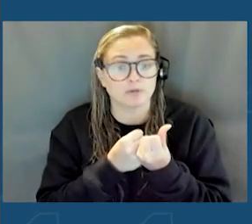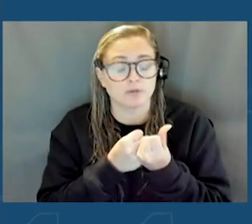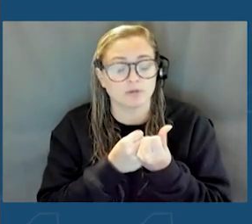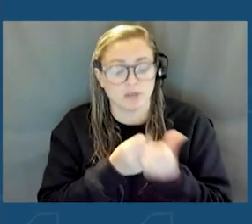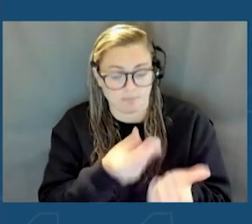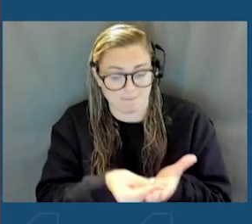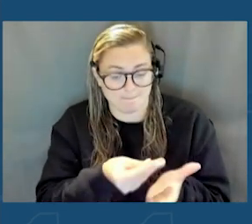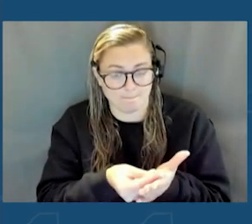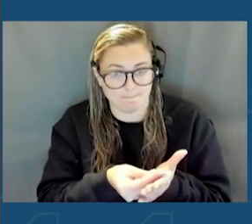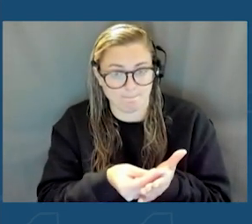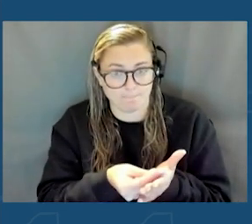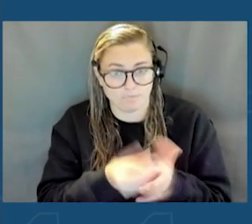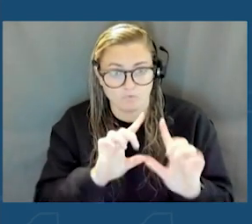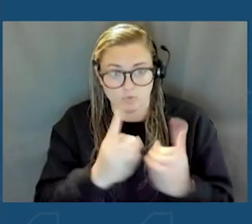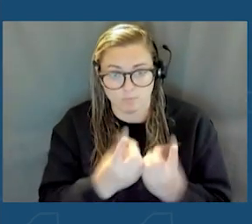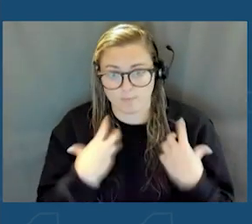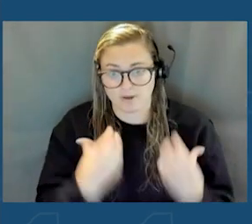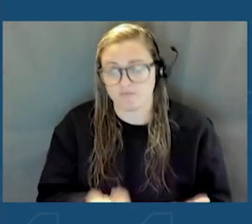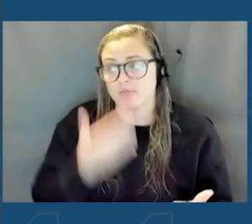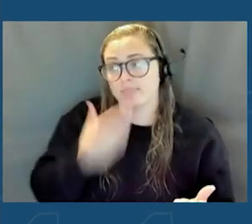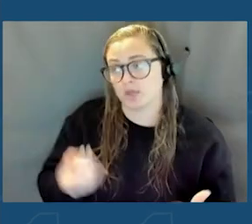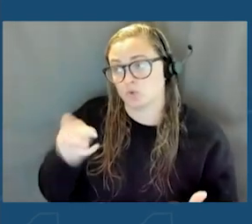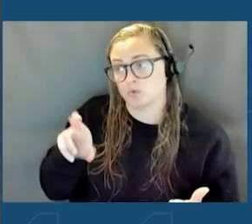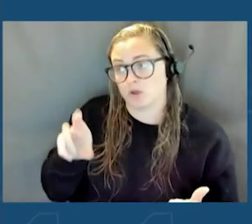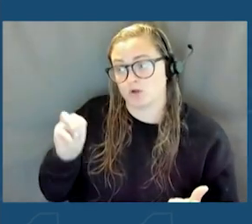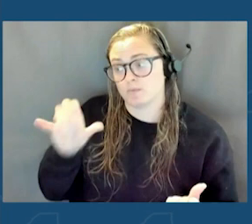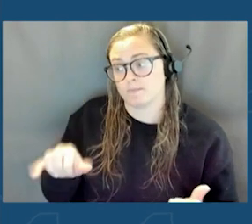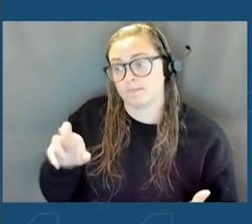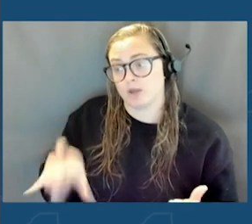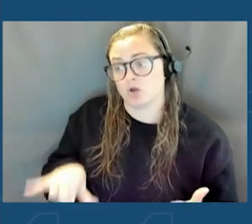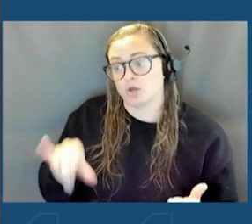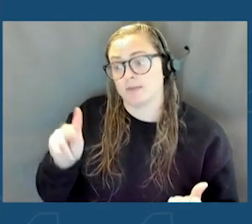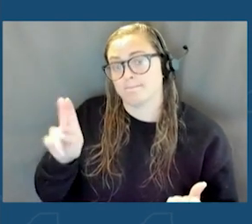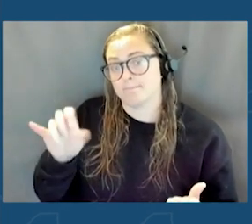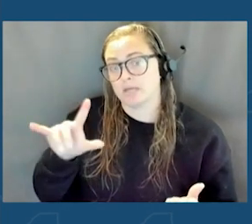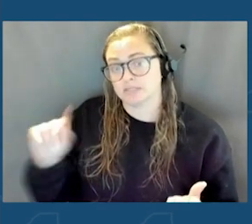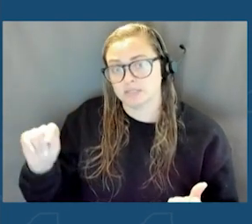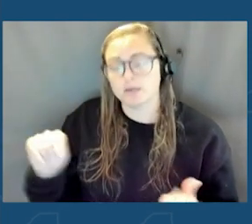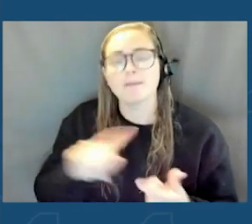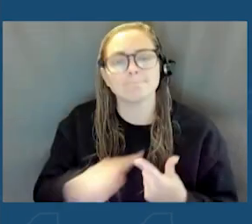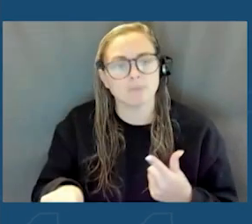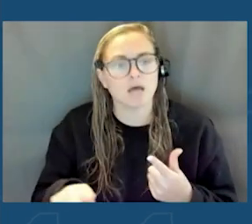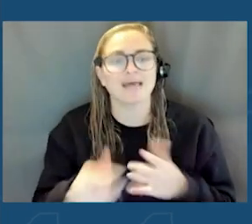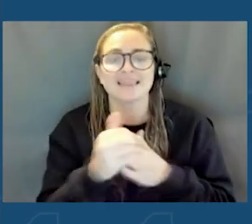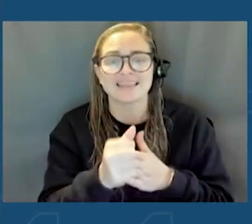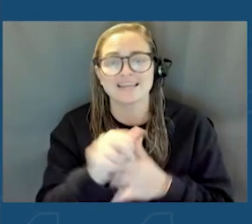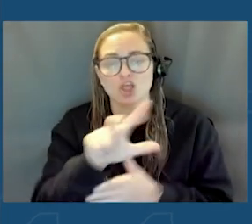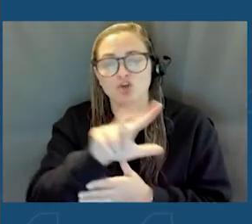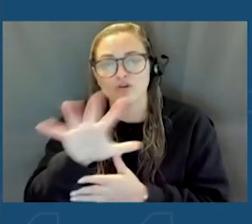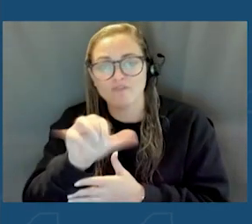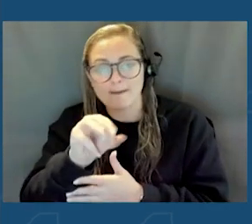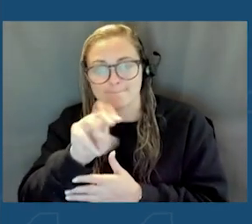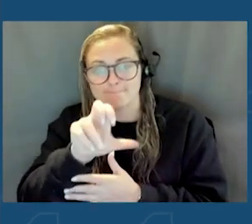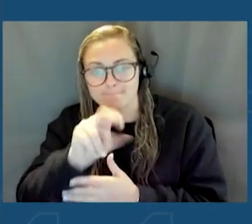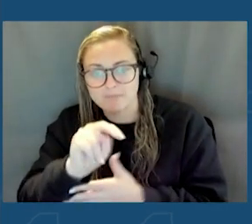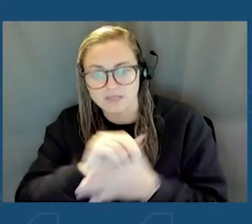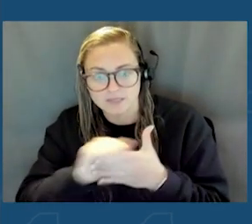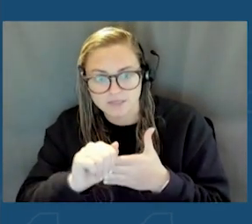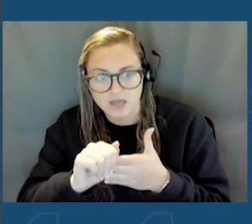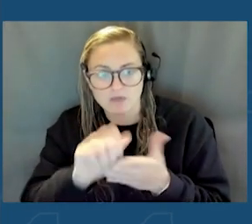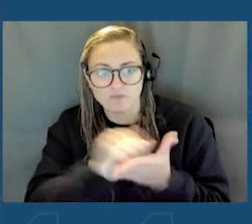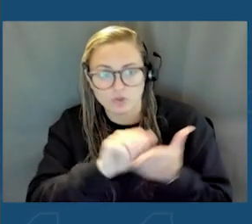from our Department of Health, thank you, Dr. Mayor Bassett, with a nation-leading investment of $35 million to create the